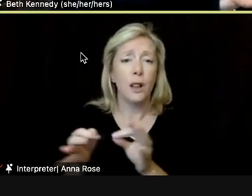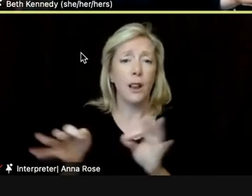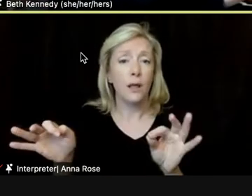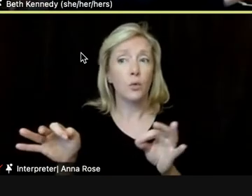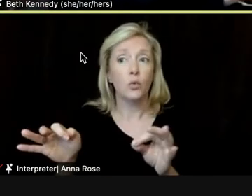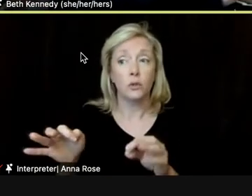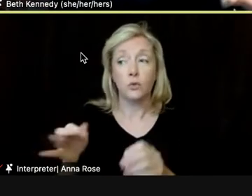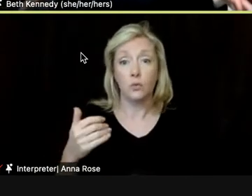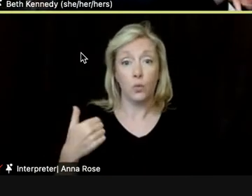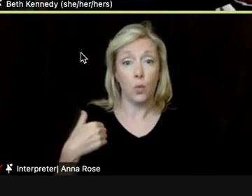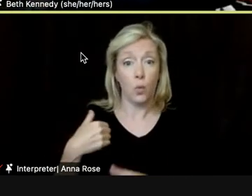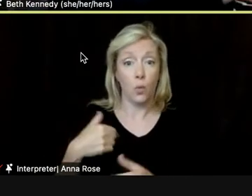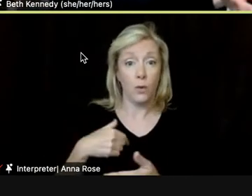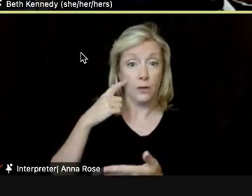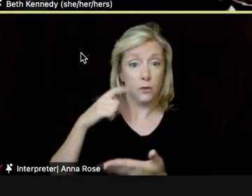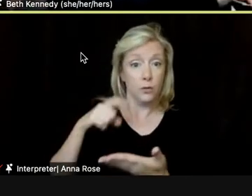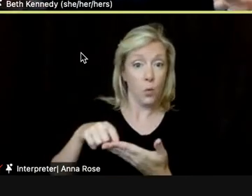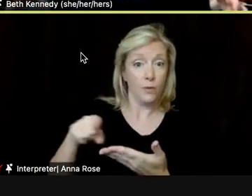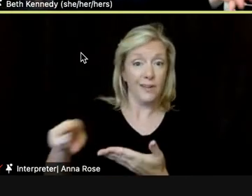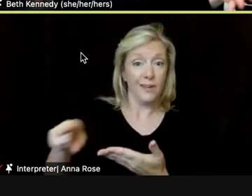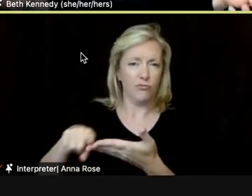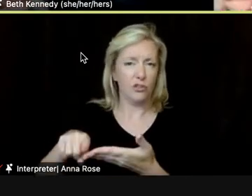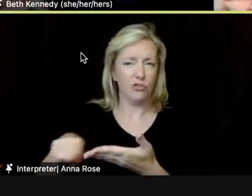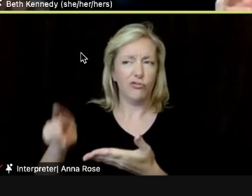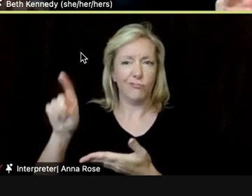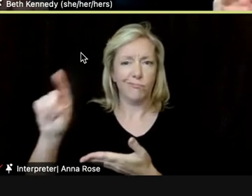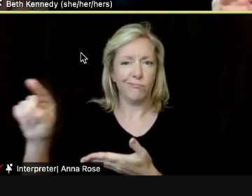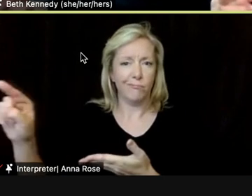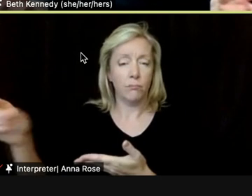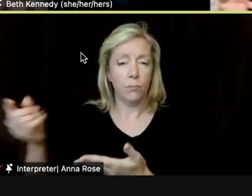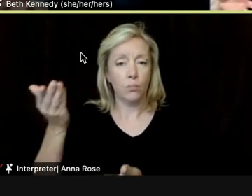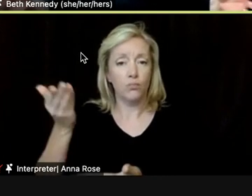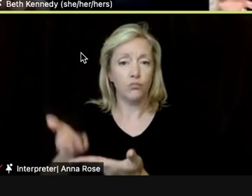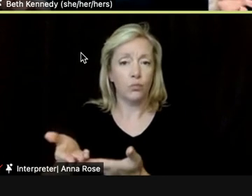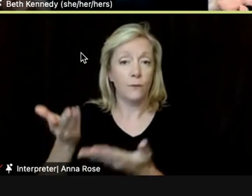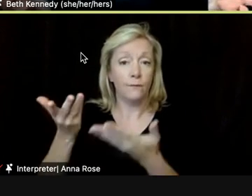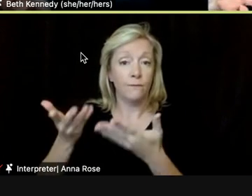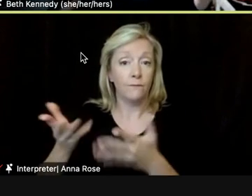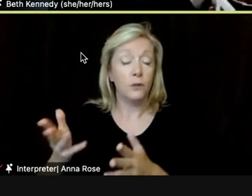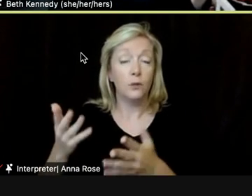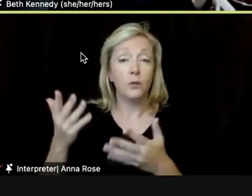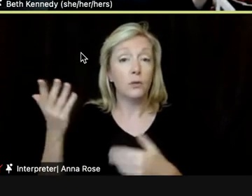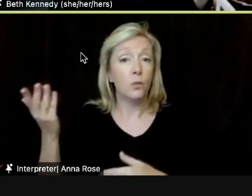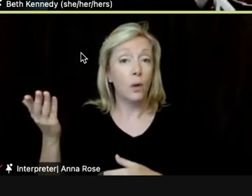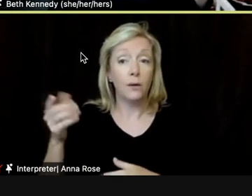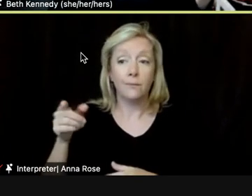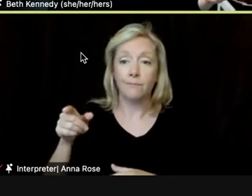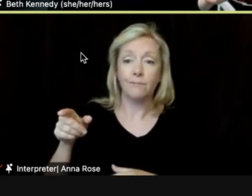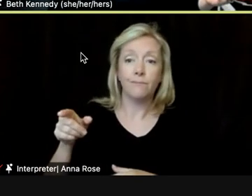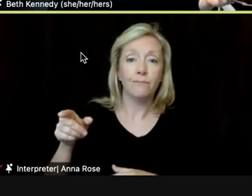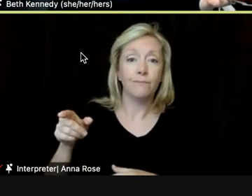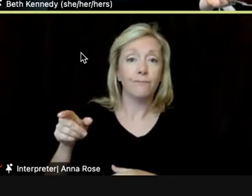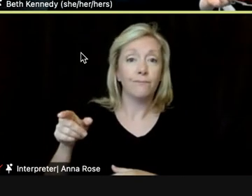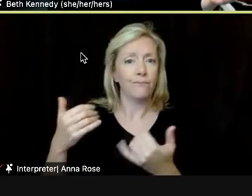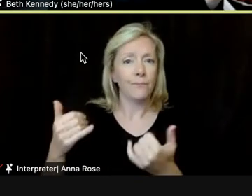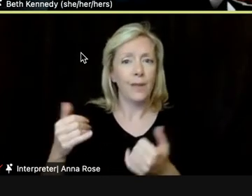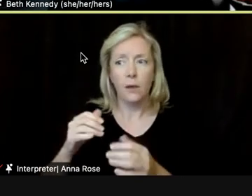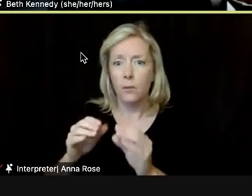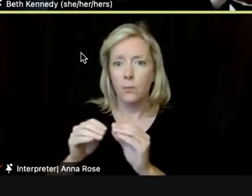known, and some of the research and kind of action research that's happening in the field right now, is we're really